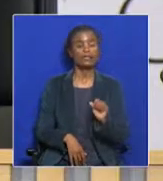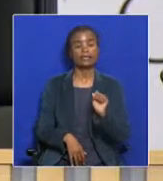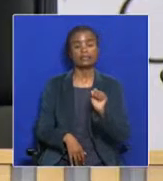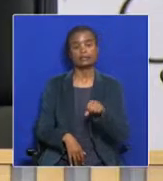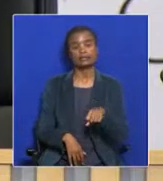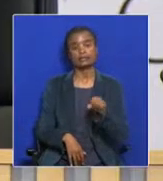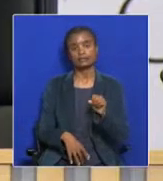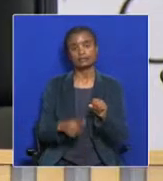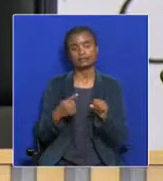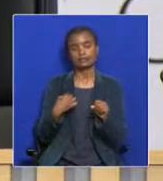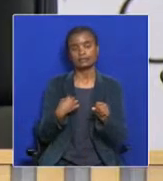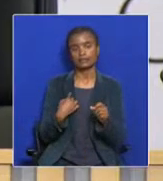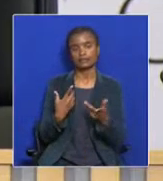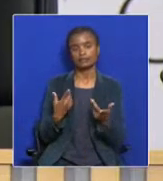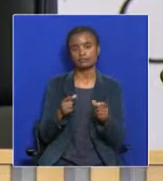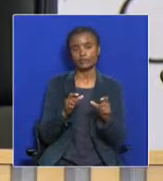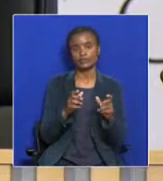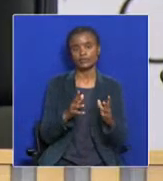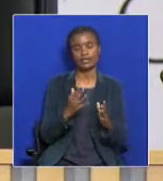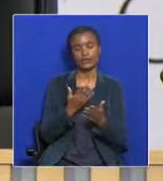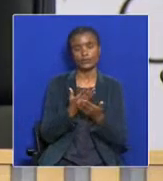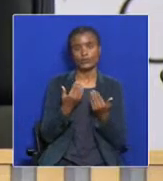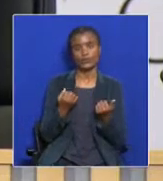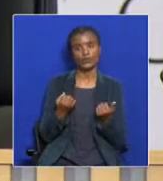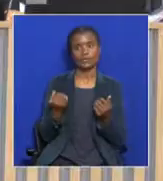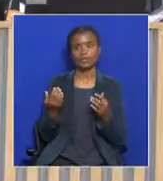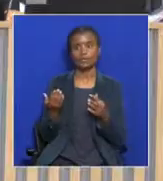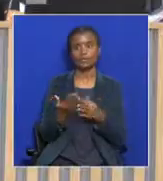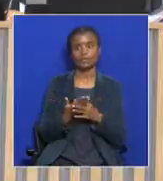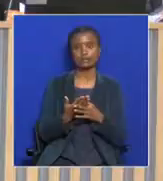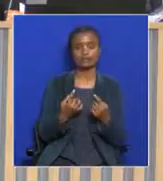of us or even any other station that